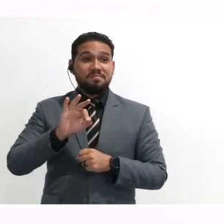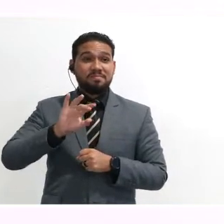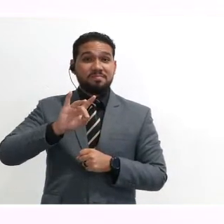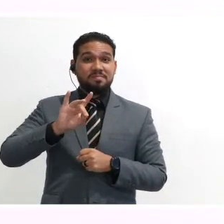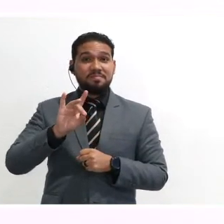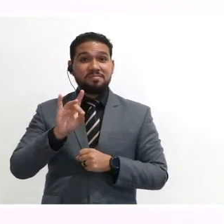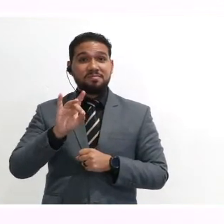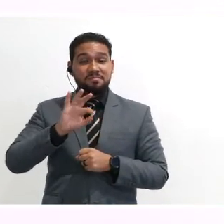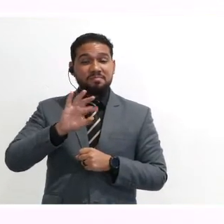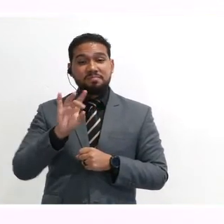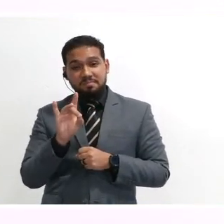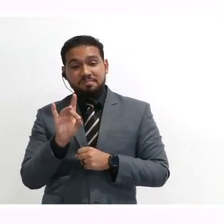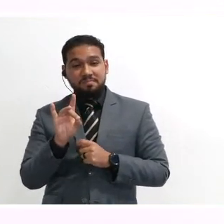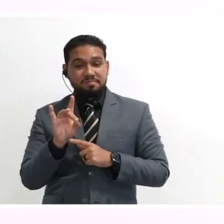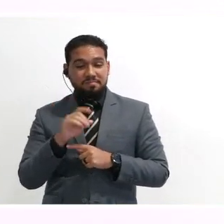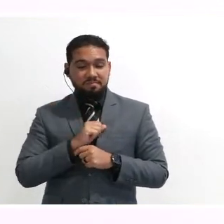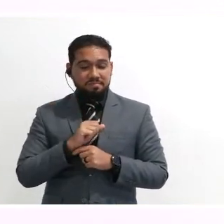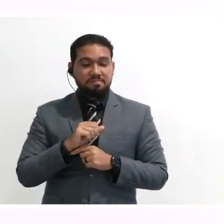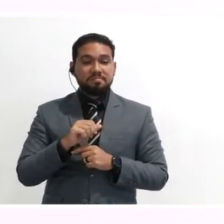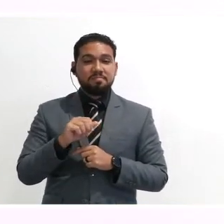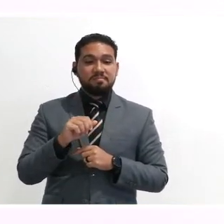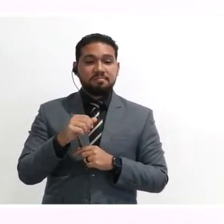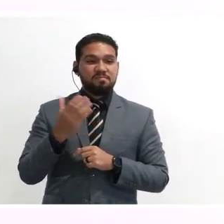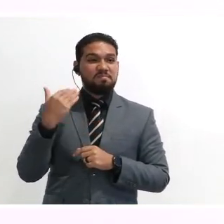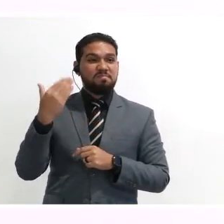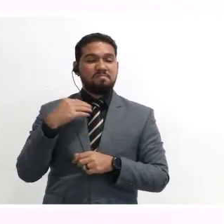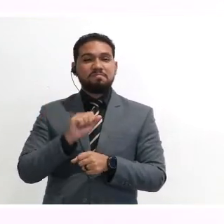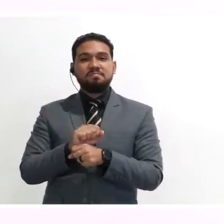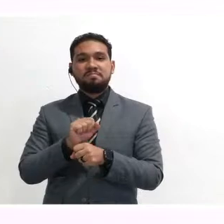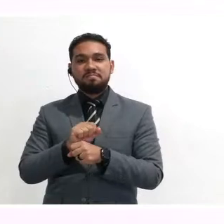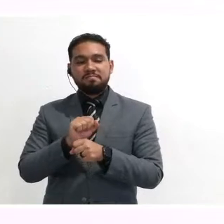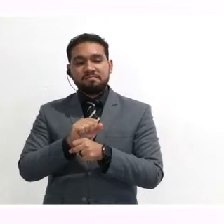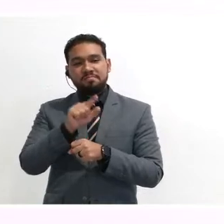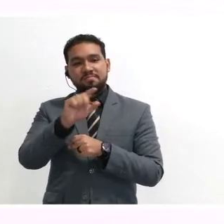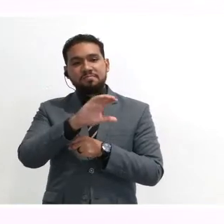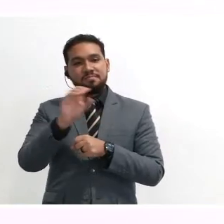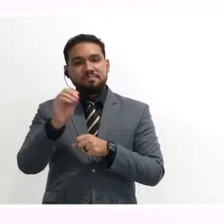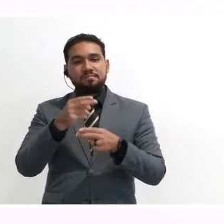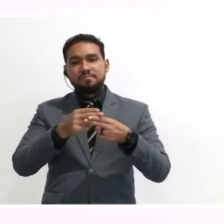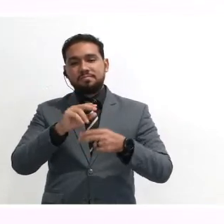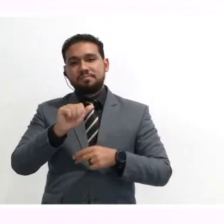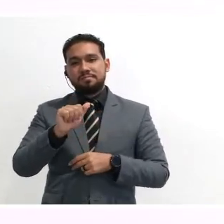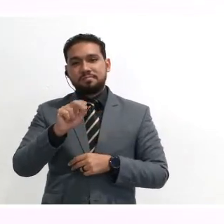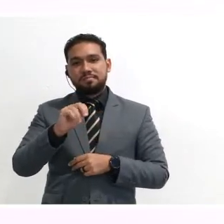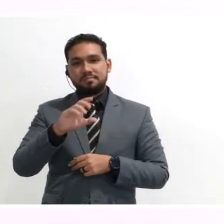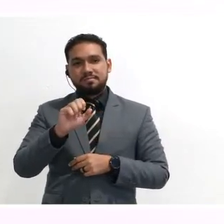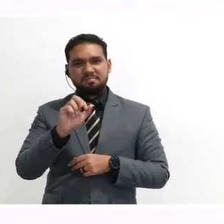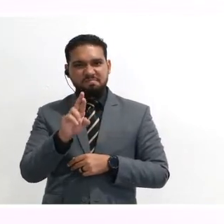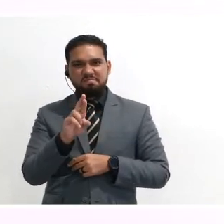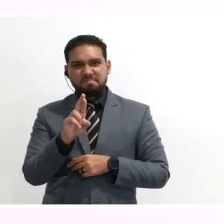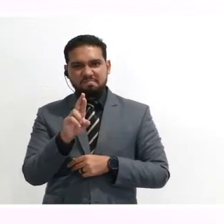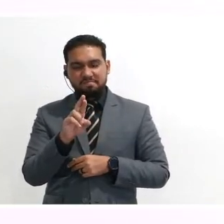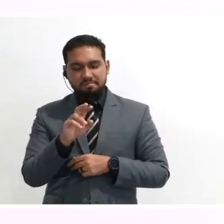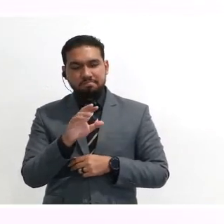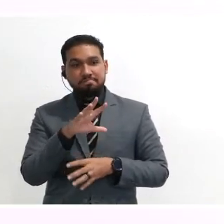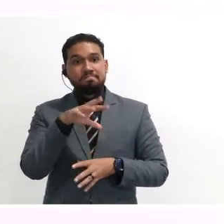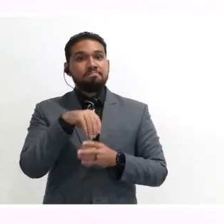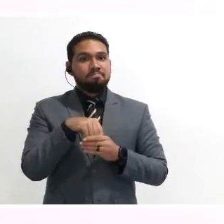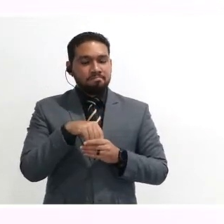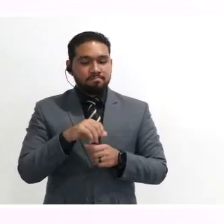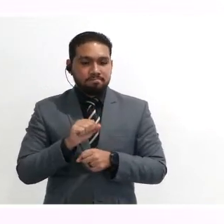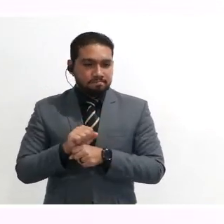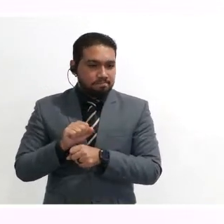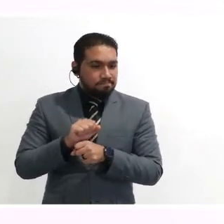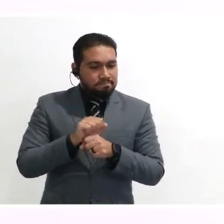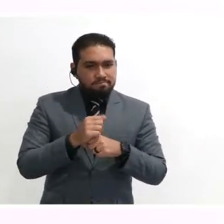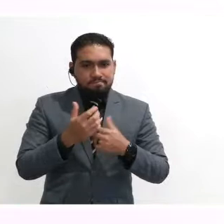Where I was at Amcor, we were looking at this. Other people were looking at it, Georgia Tech in particular. And we recognized